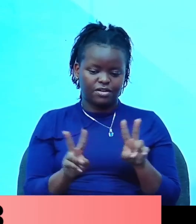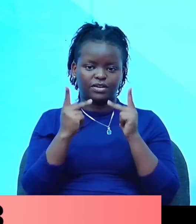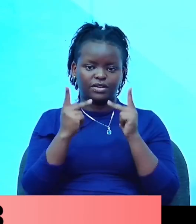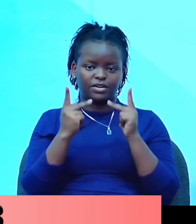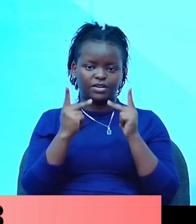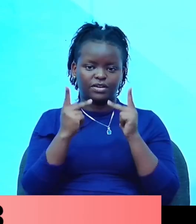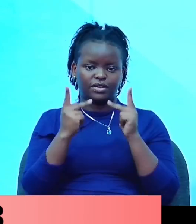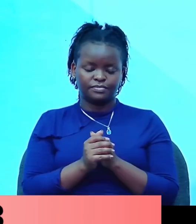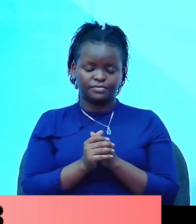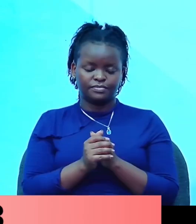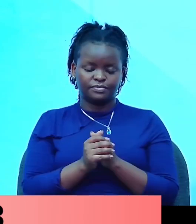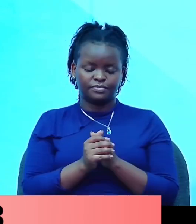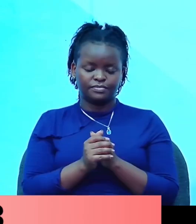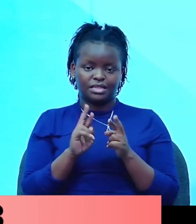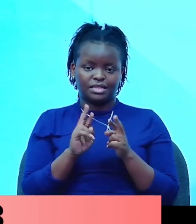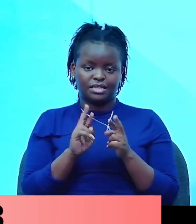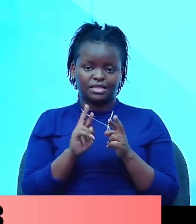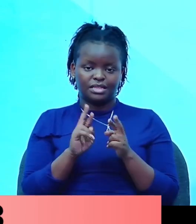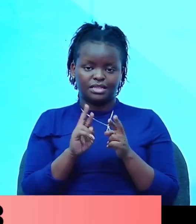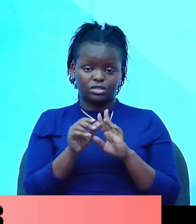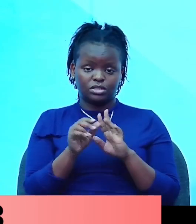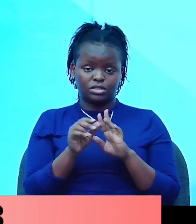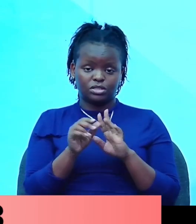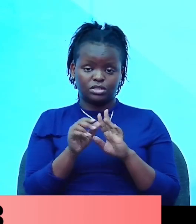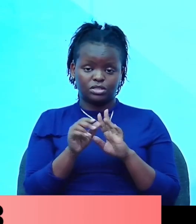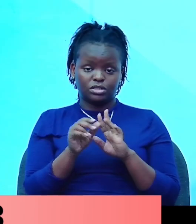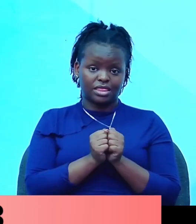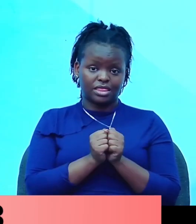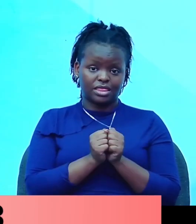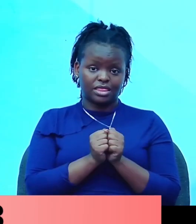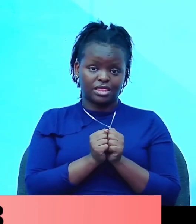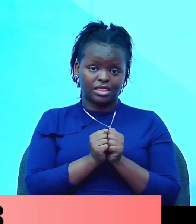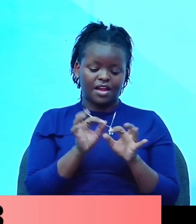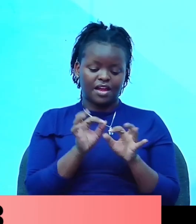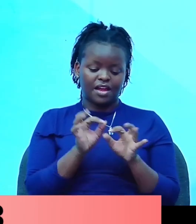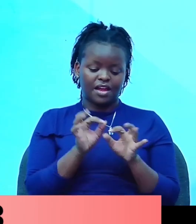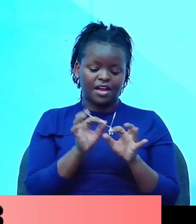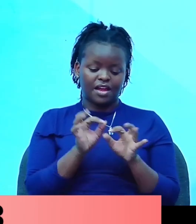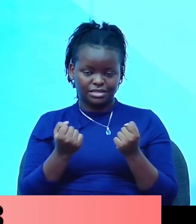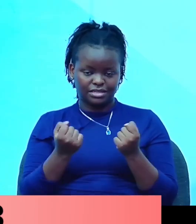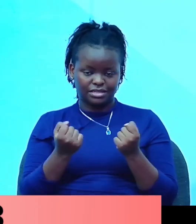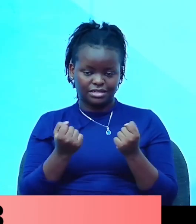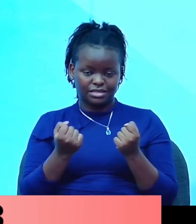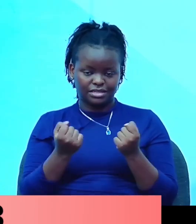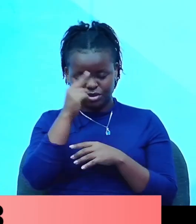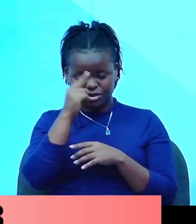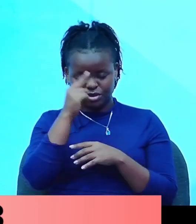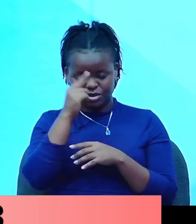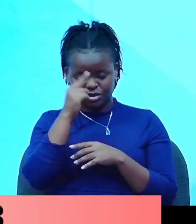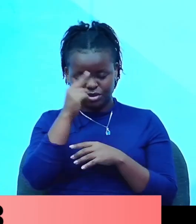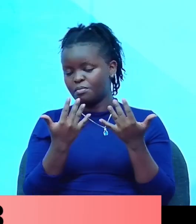with motorsports is very long. Yeah. Maybe now, because we're in 2026, we're talking